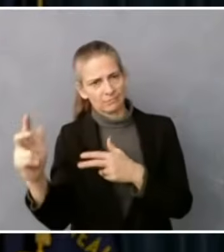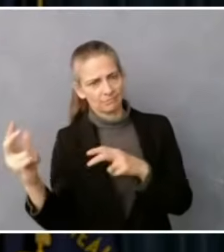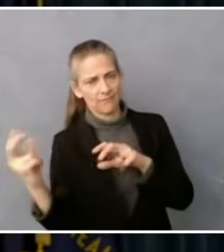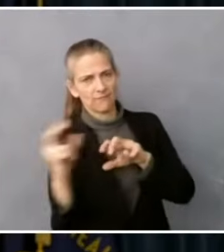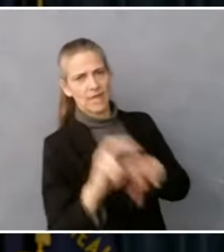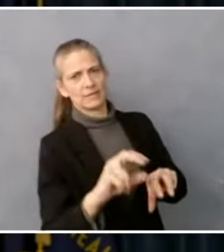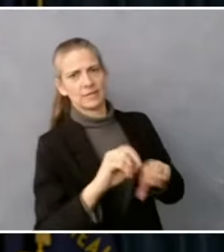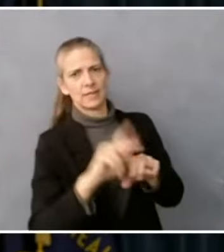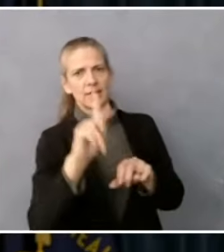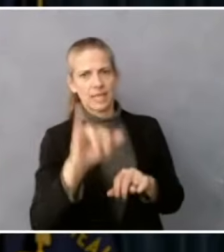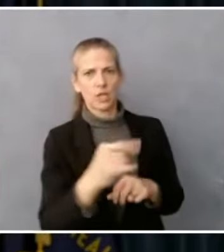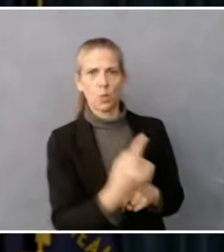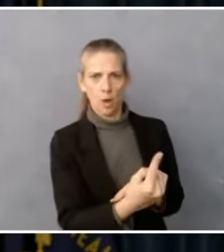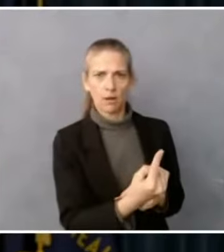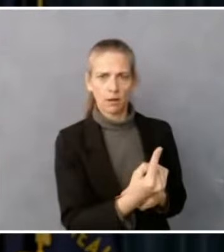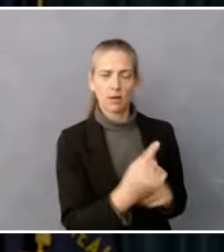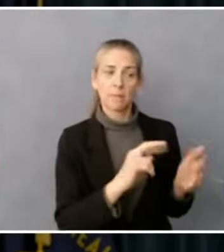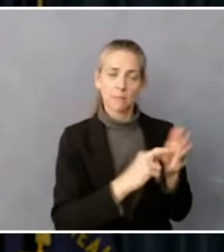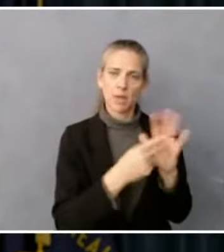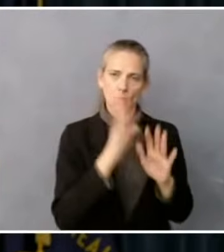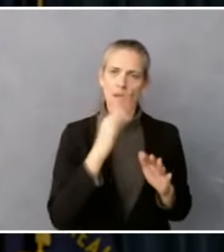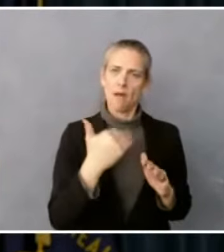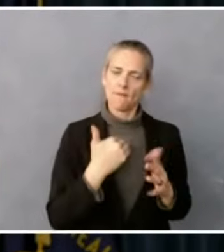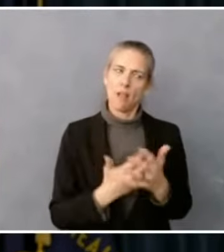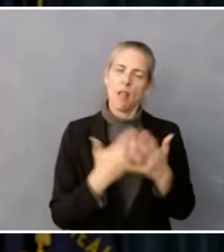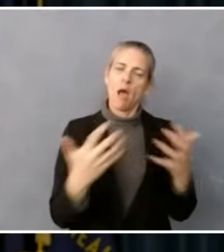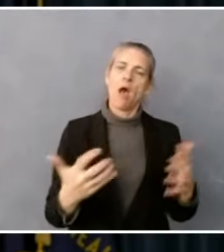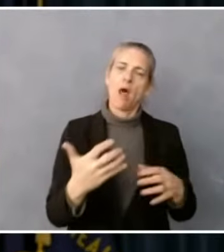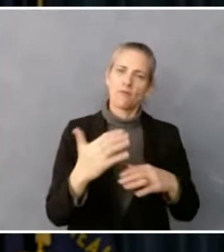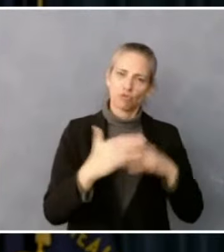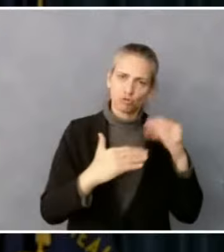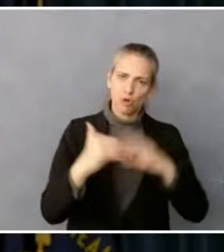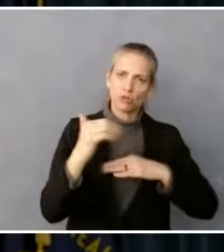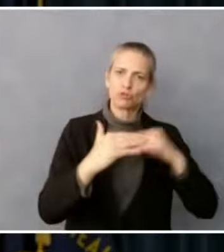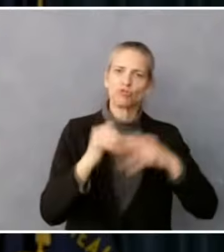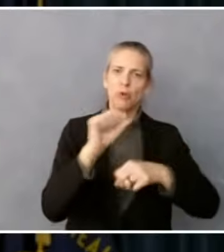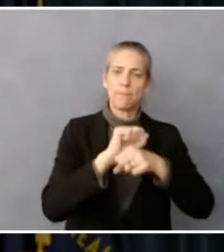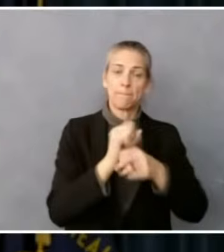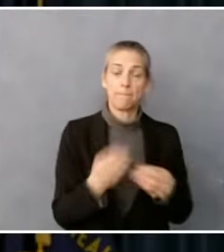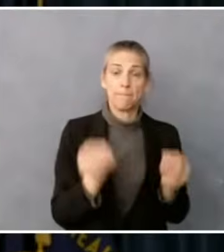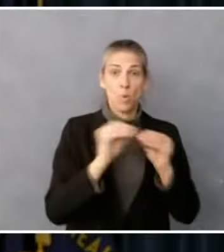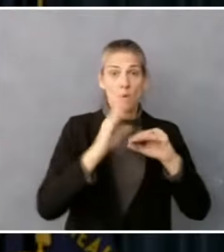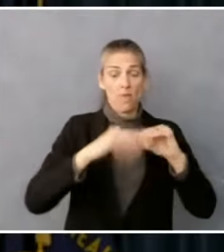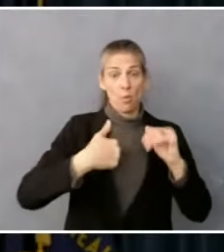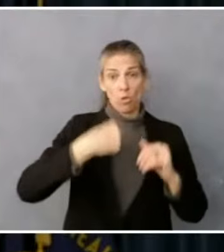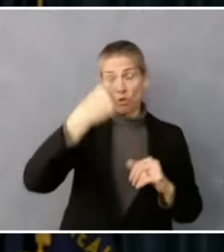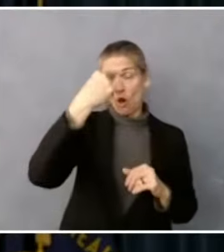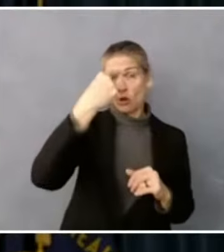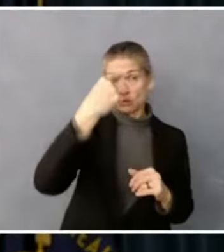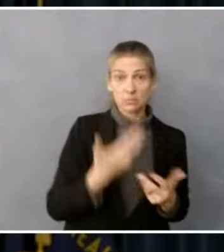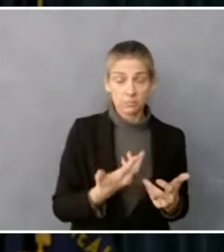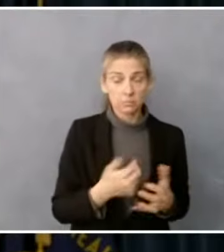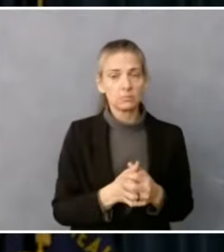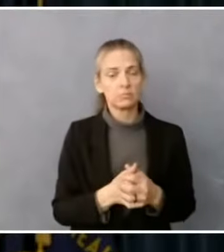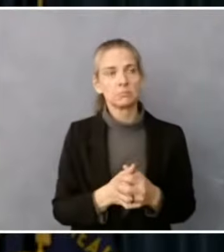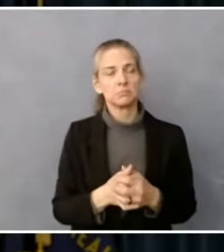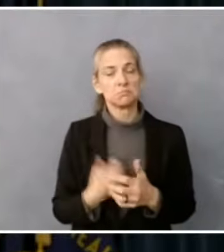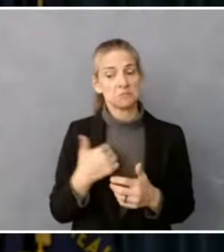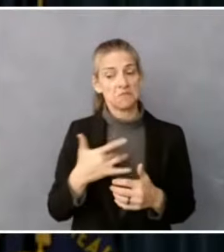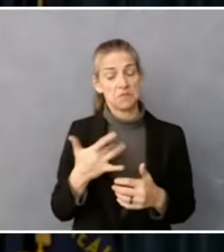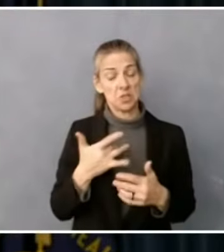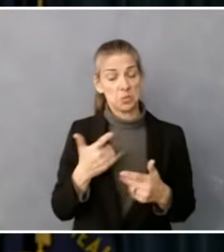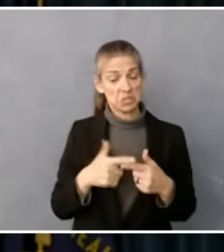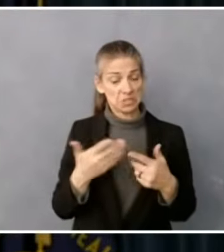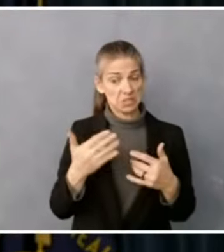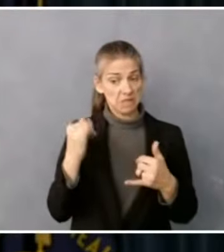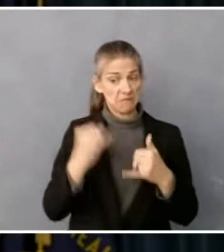1, which means we're going to have a lot of construction jobs, more construction jobs than we initially thought. I think in the end, we're going to get a deal where